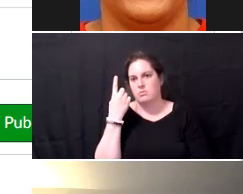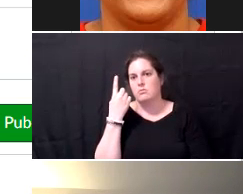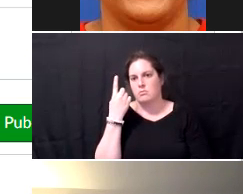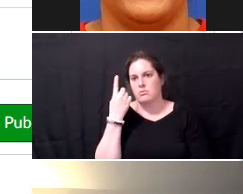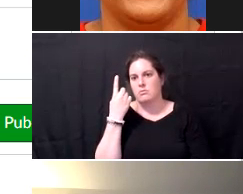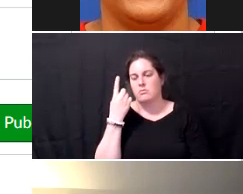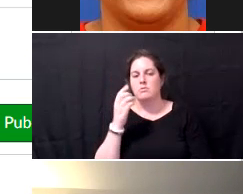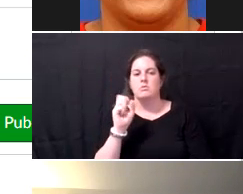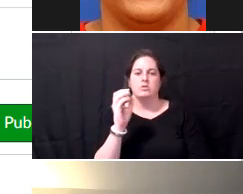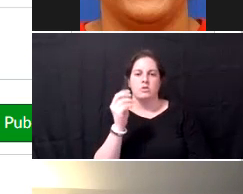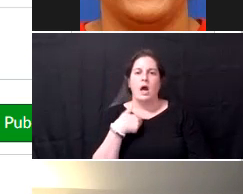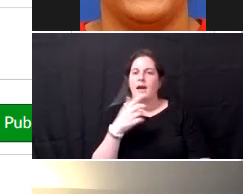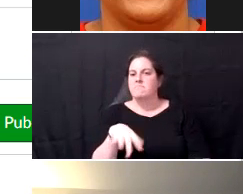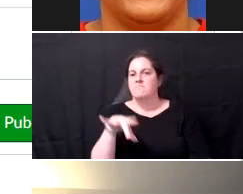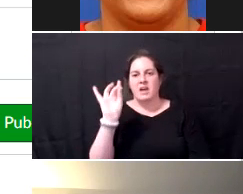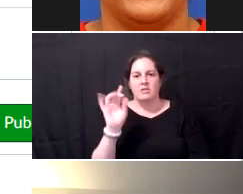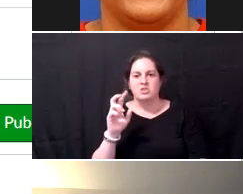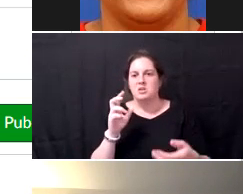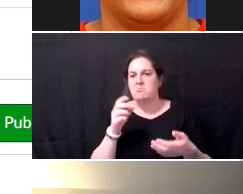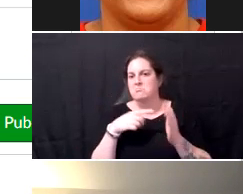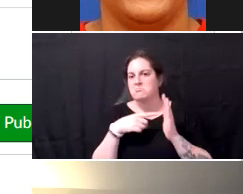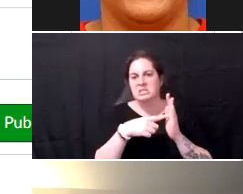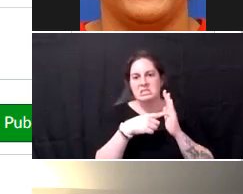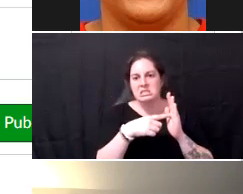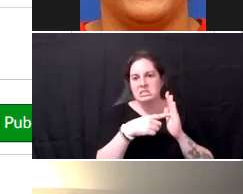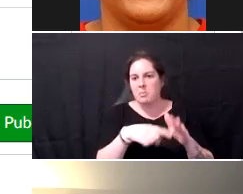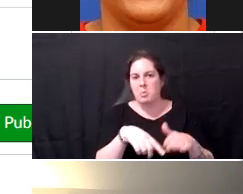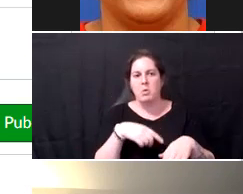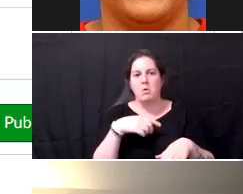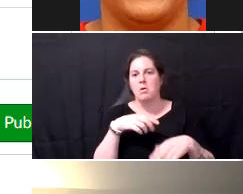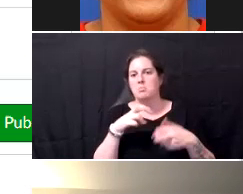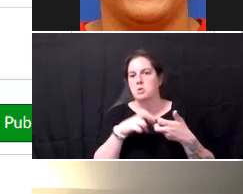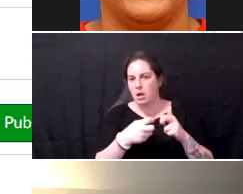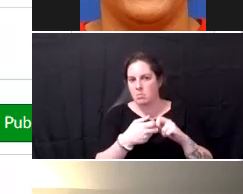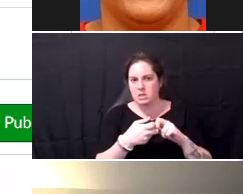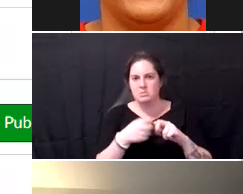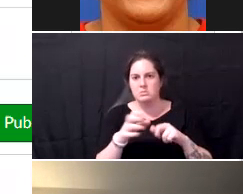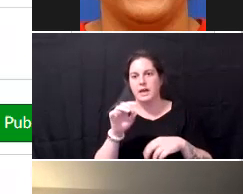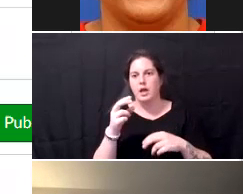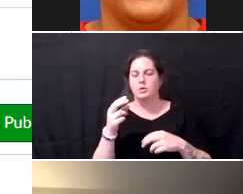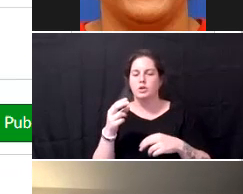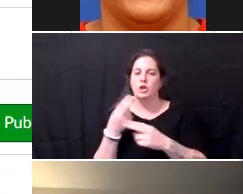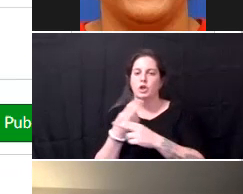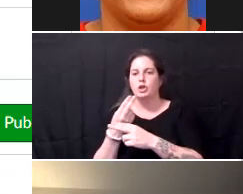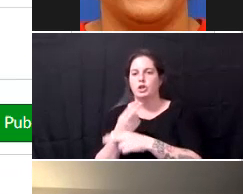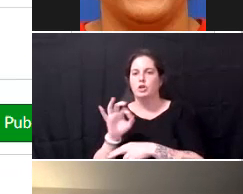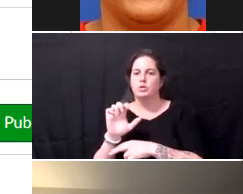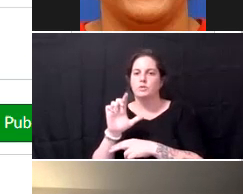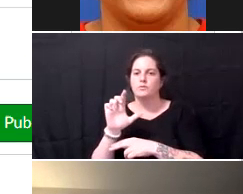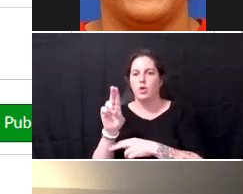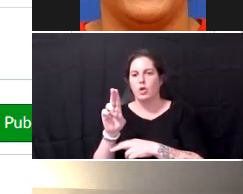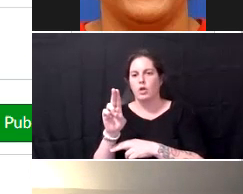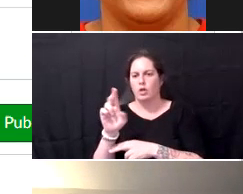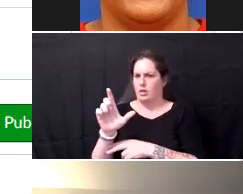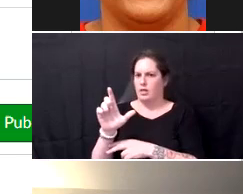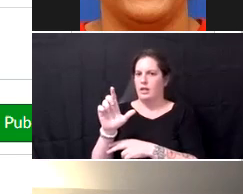sample problems by simply going to useful links. I clicked on useful links. Here it is. And I'm going to one of my